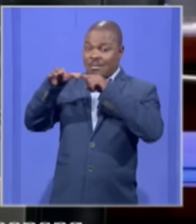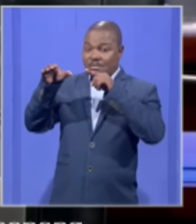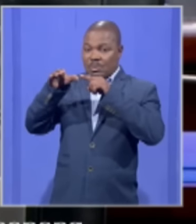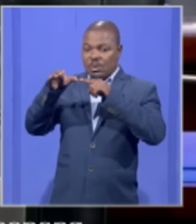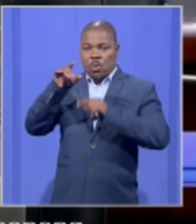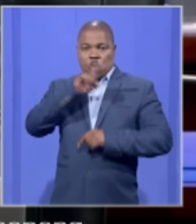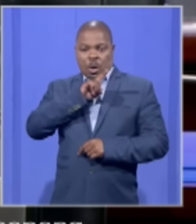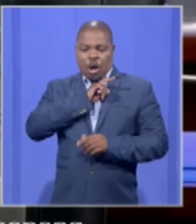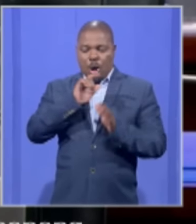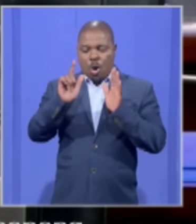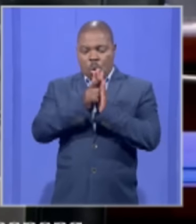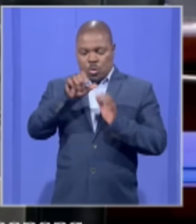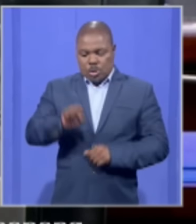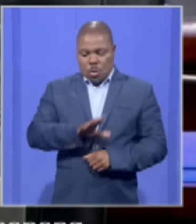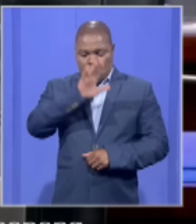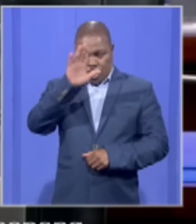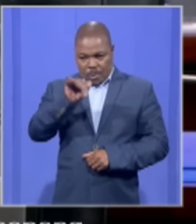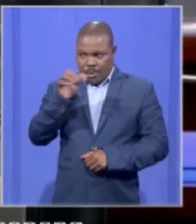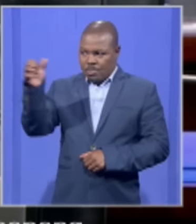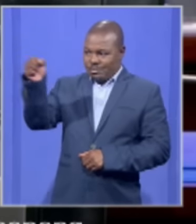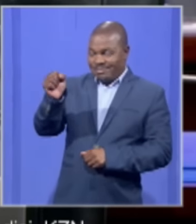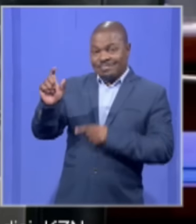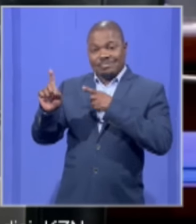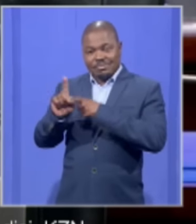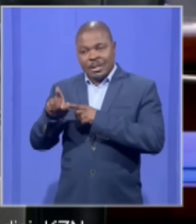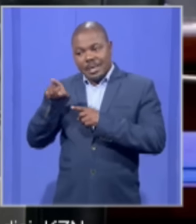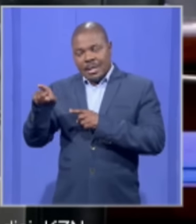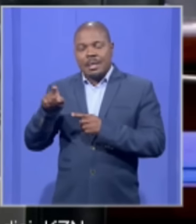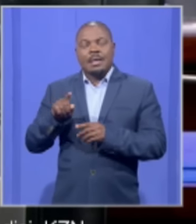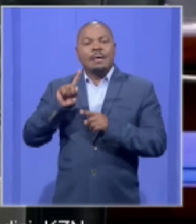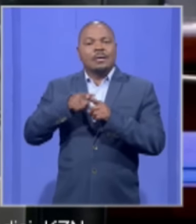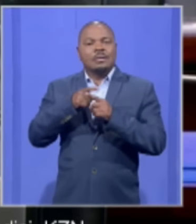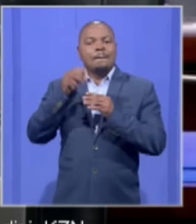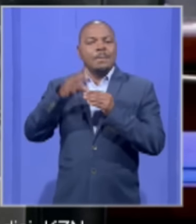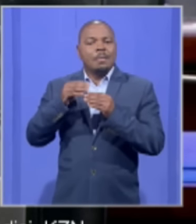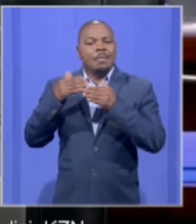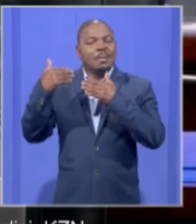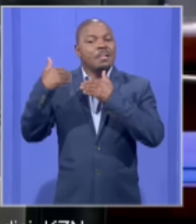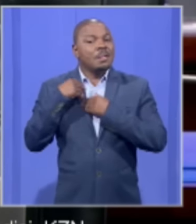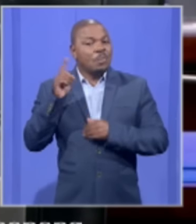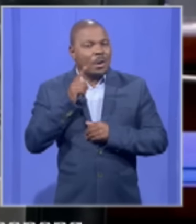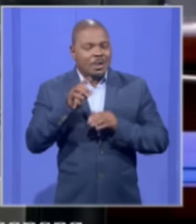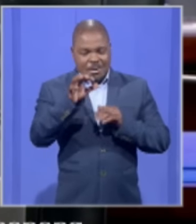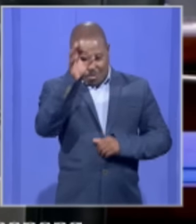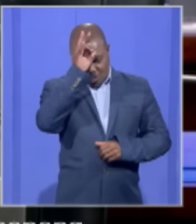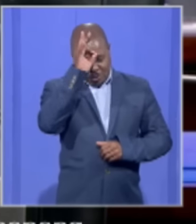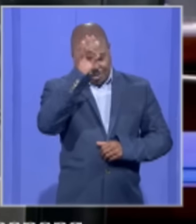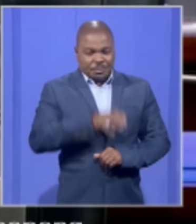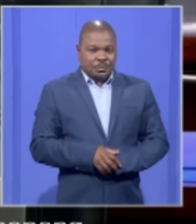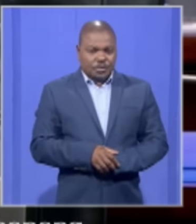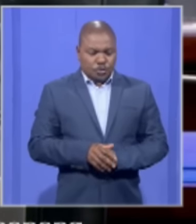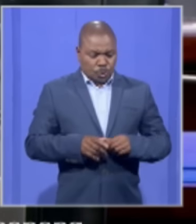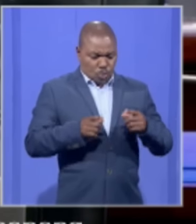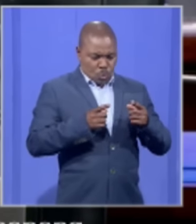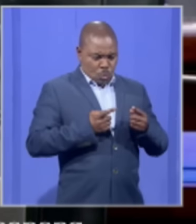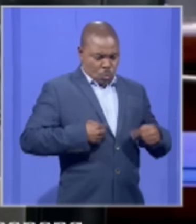the law of the republic. He is a cabinet member responsible for policing. I